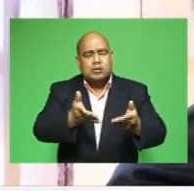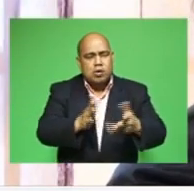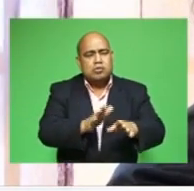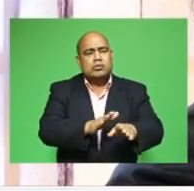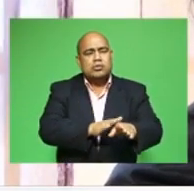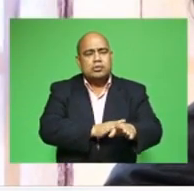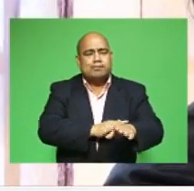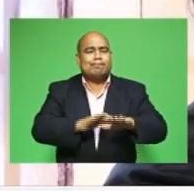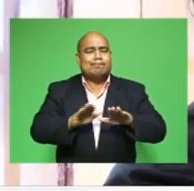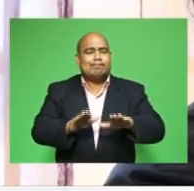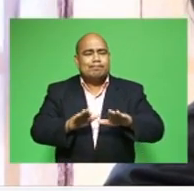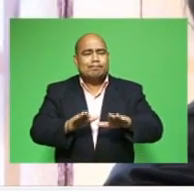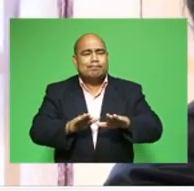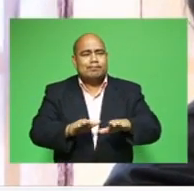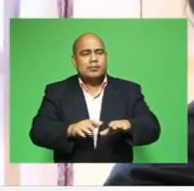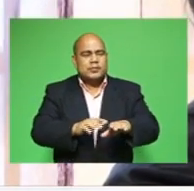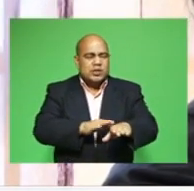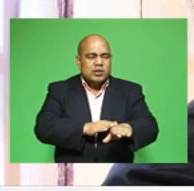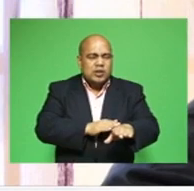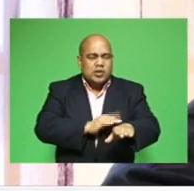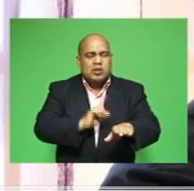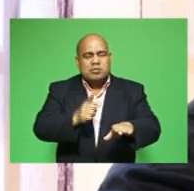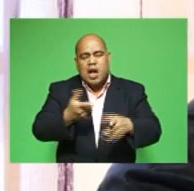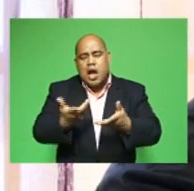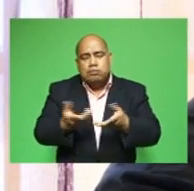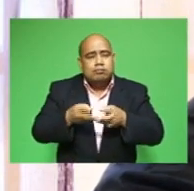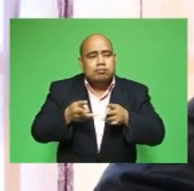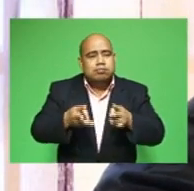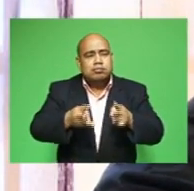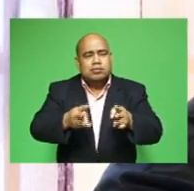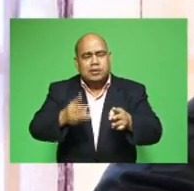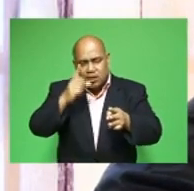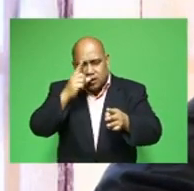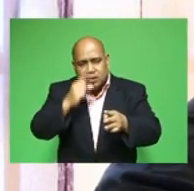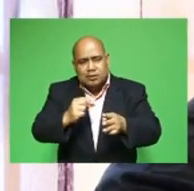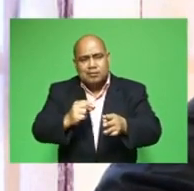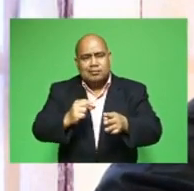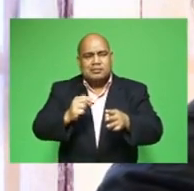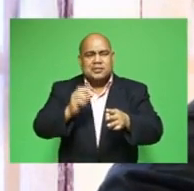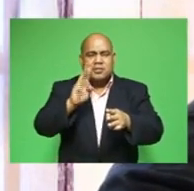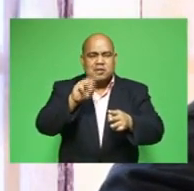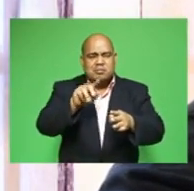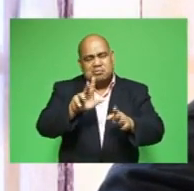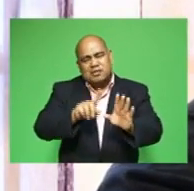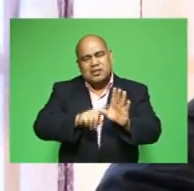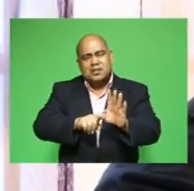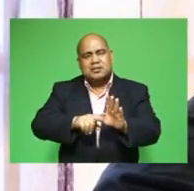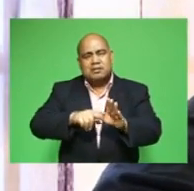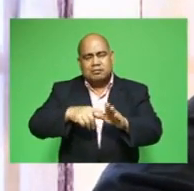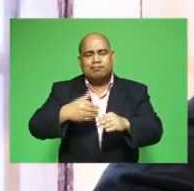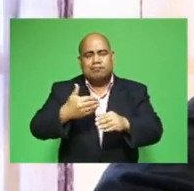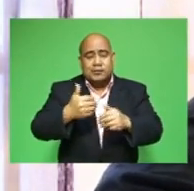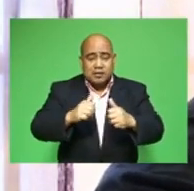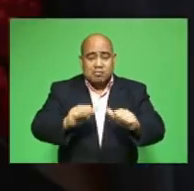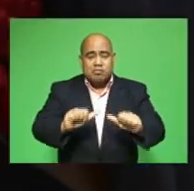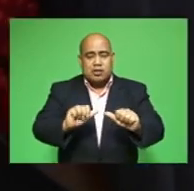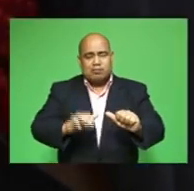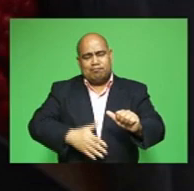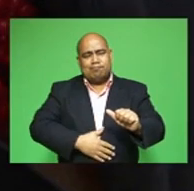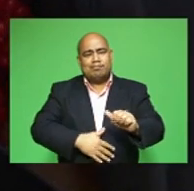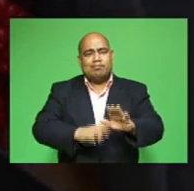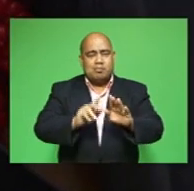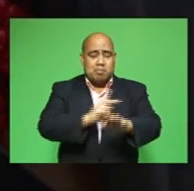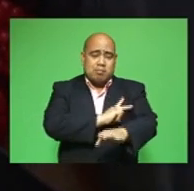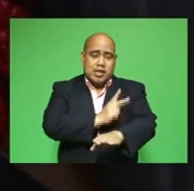contraceptive methods, these are methods that can last for 3 to 5 years in terms of the prevention of pregnancy.